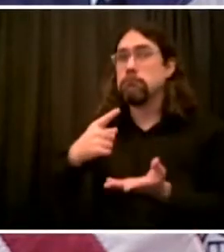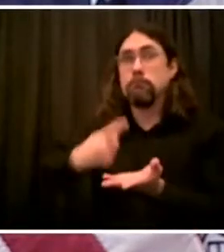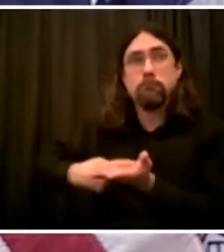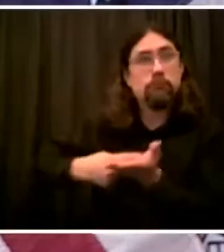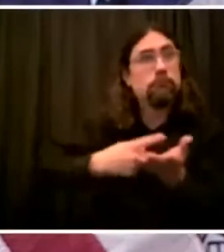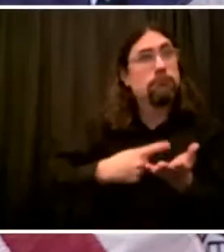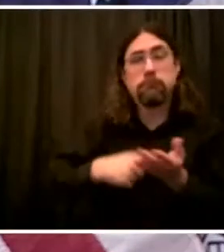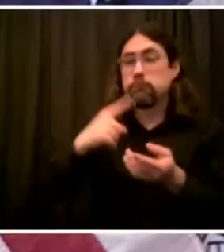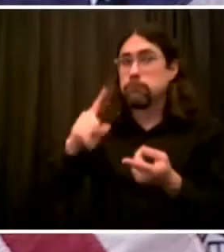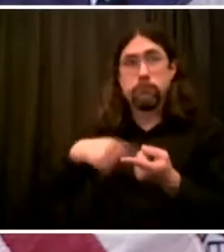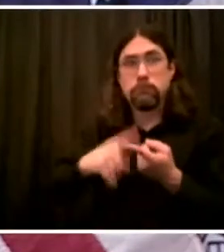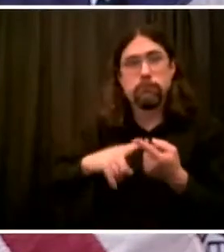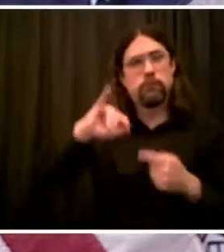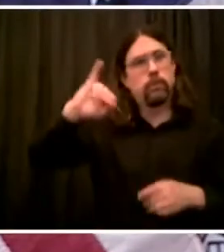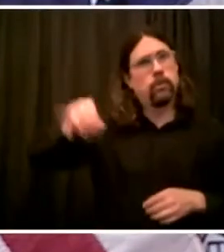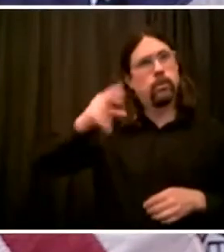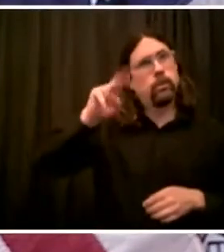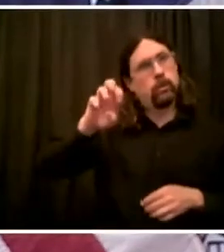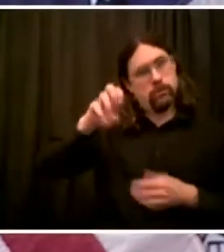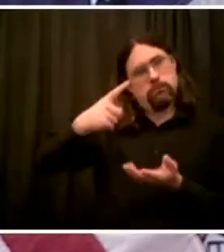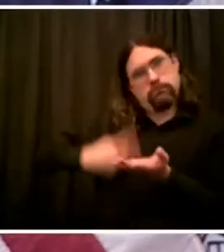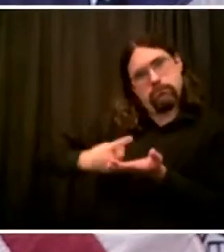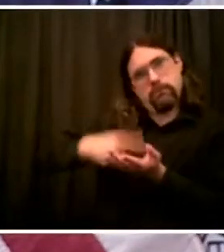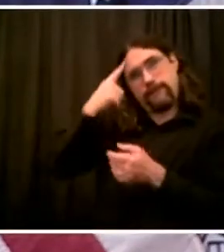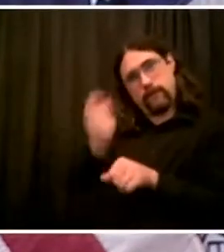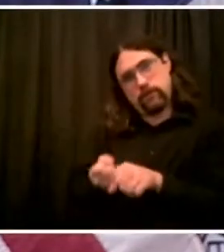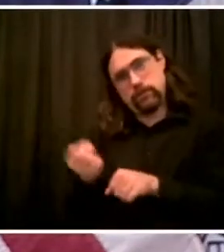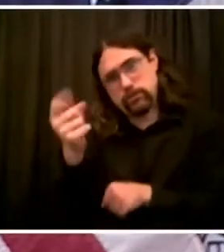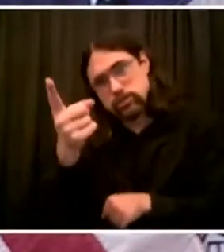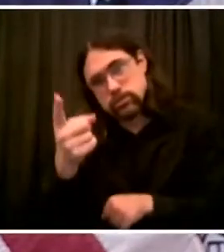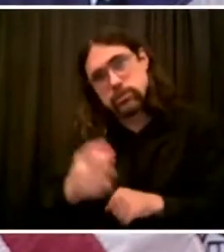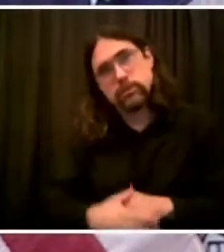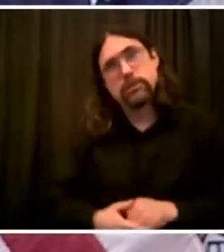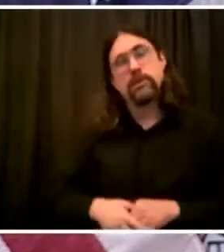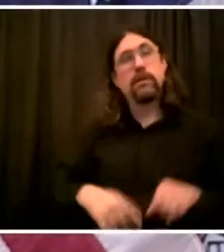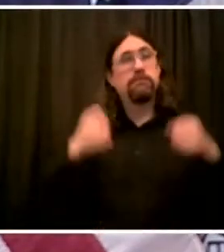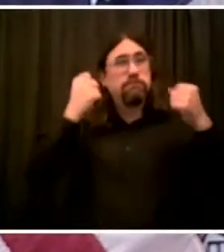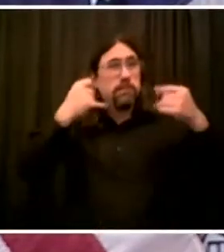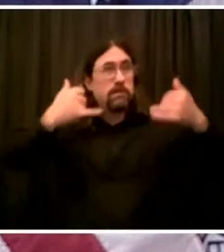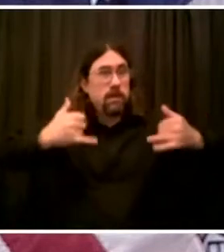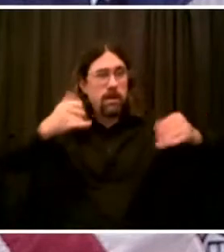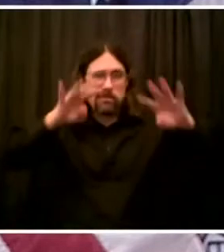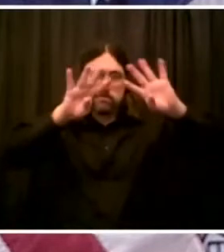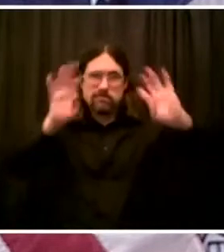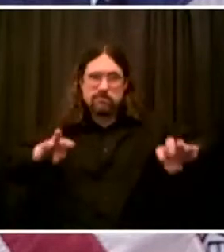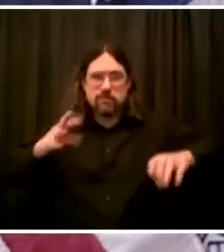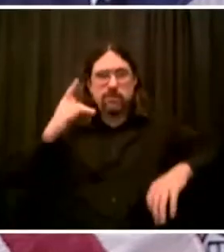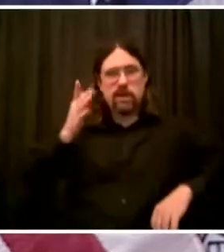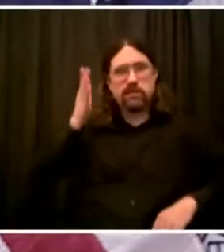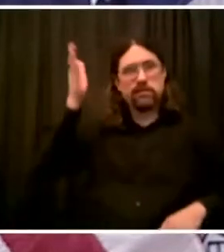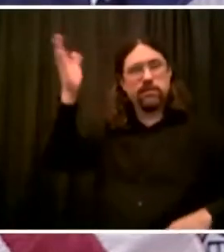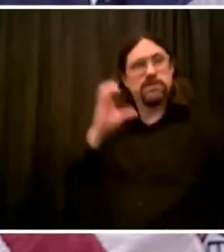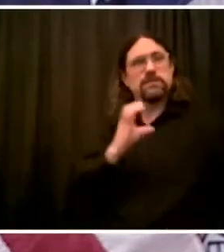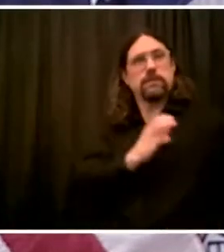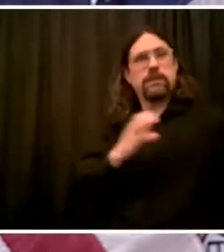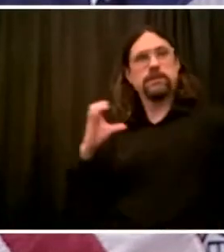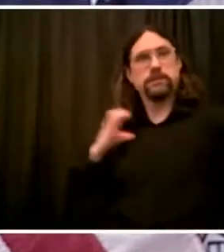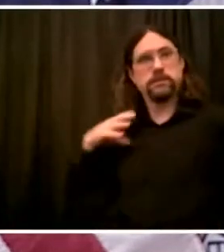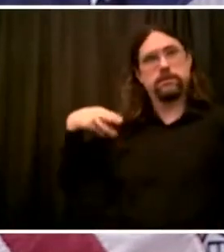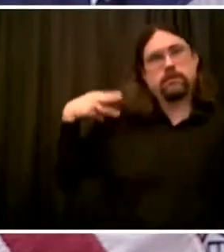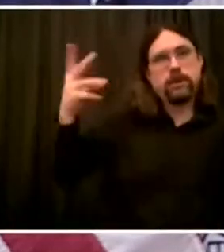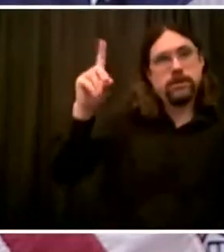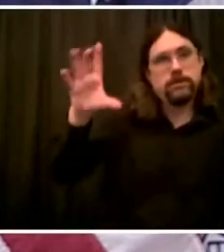the stimulus vote in Washington. We don't know when it's going to happen. We don't know how it's going to happen. The House is in the process